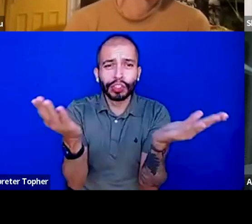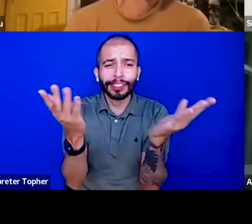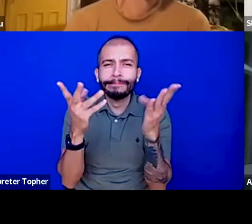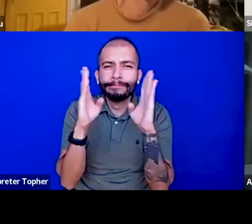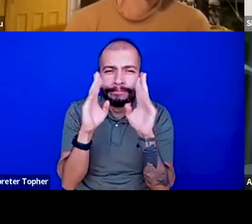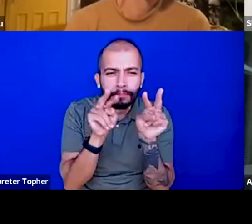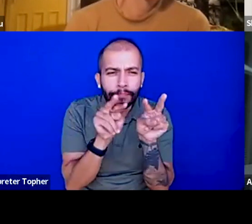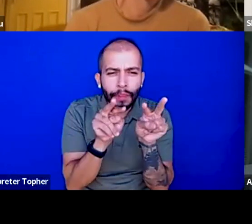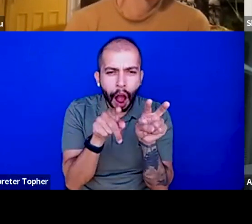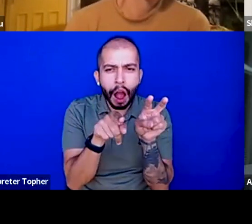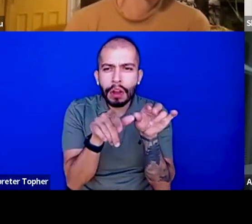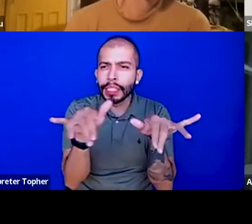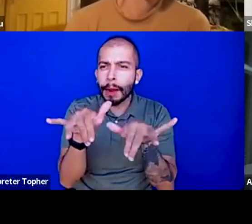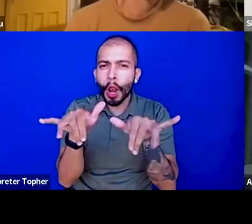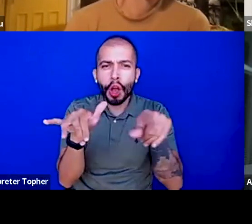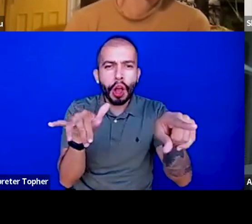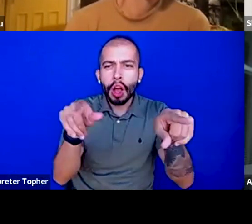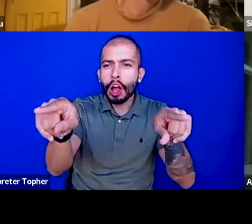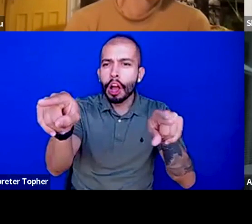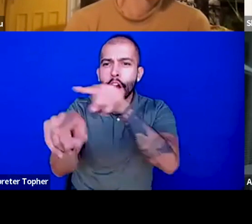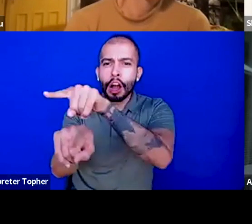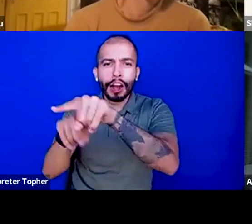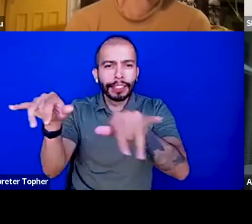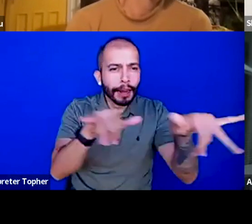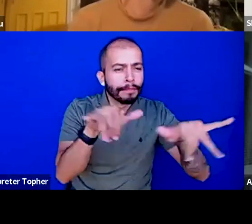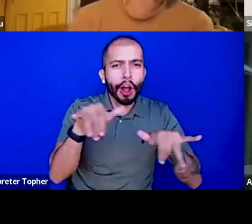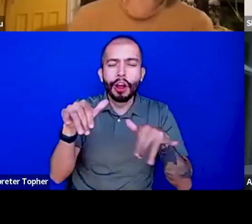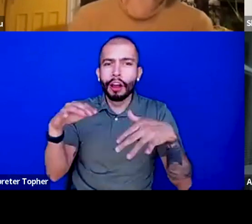overlays between Black codes,